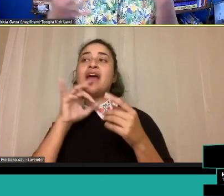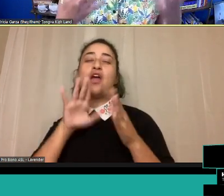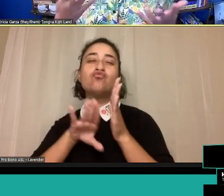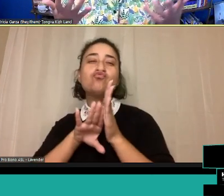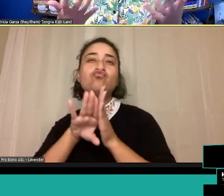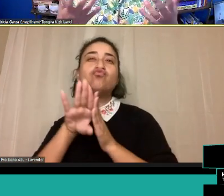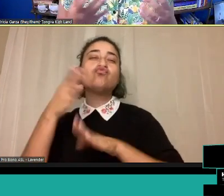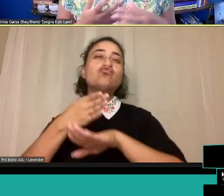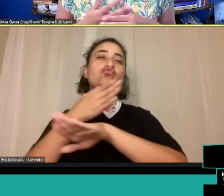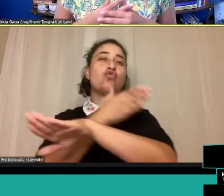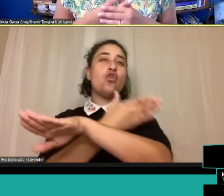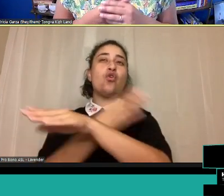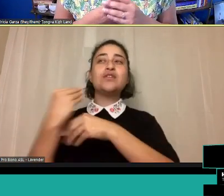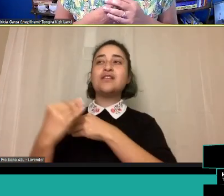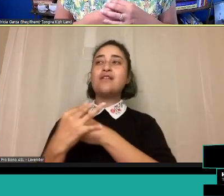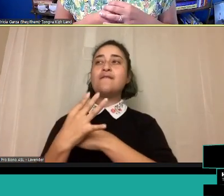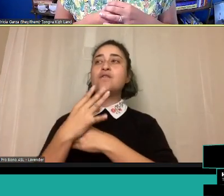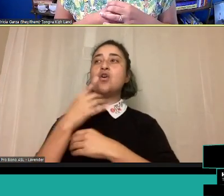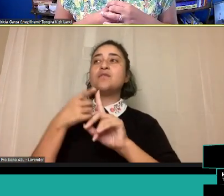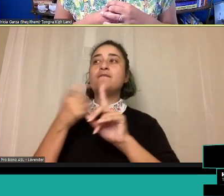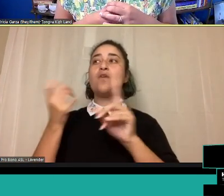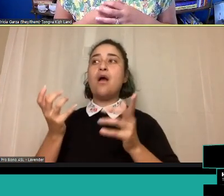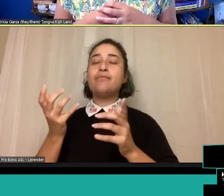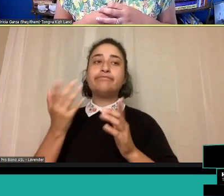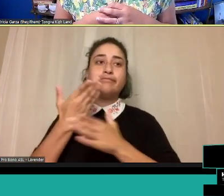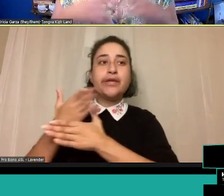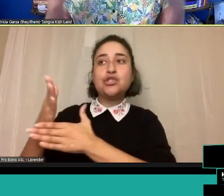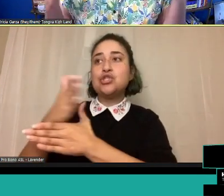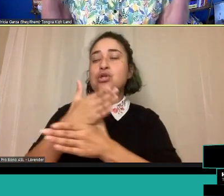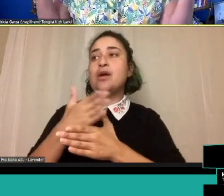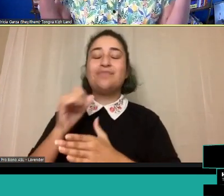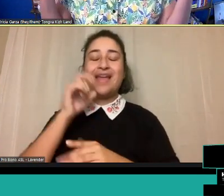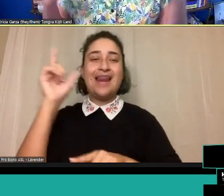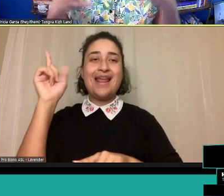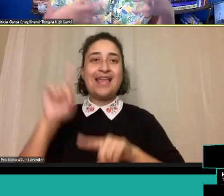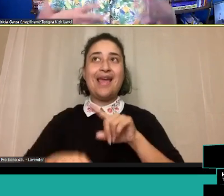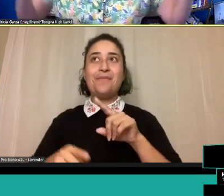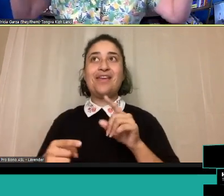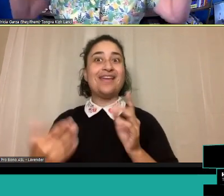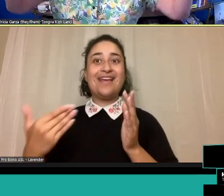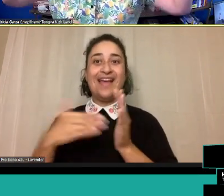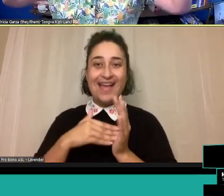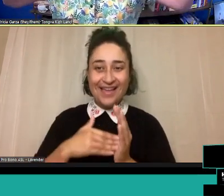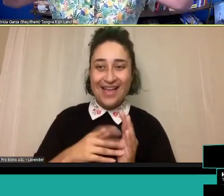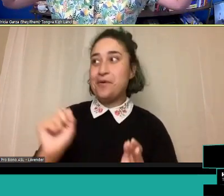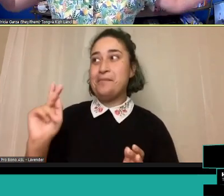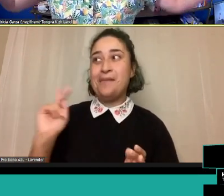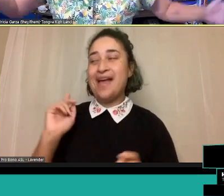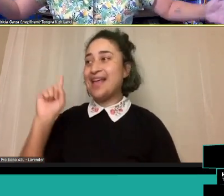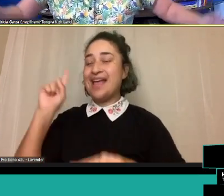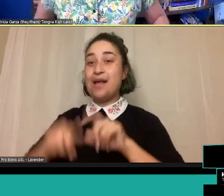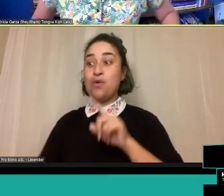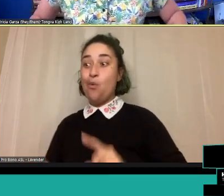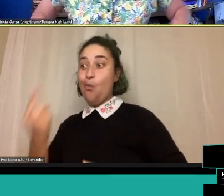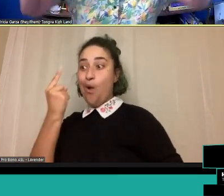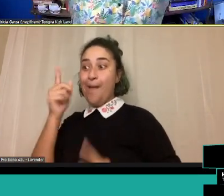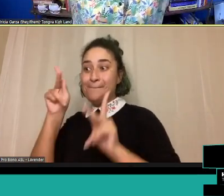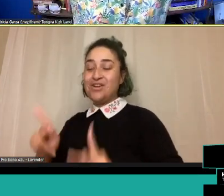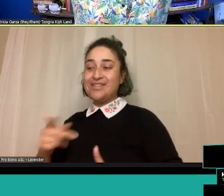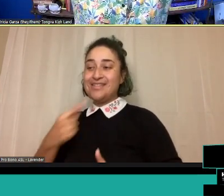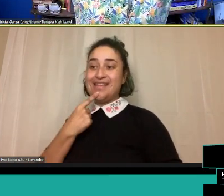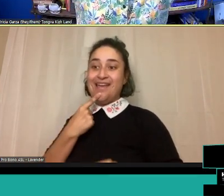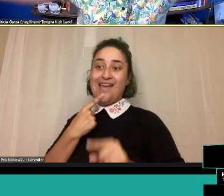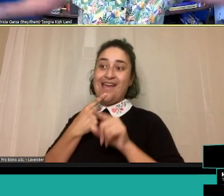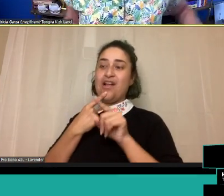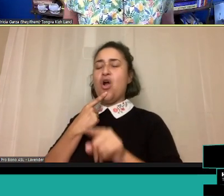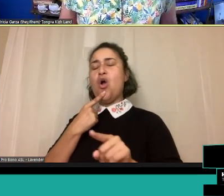through an iterative process. And it can't be, again, going back, it can't be one singular person saying, this is